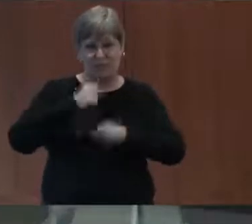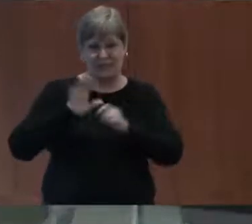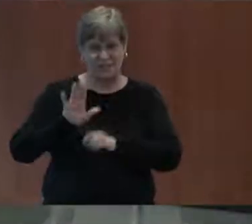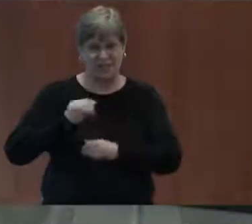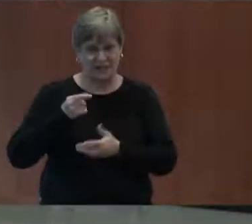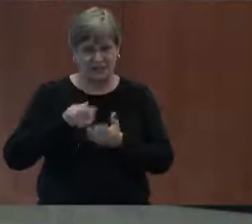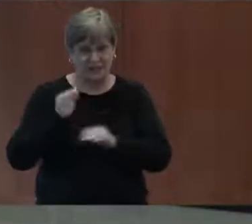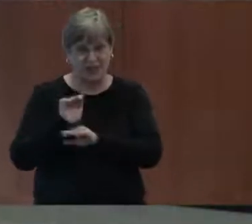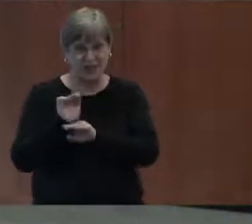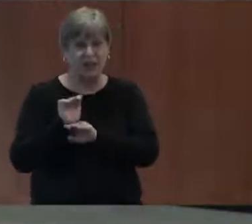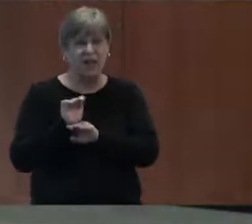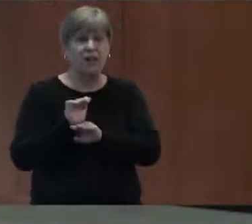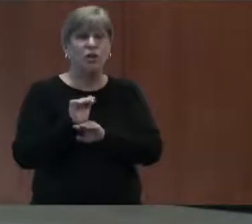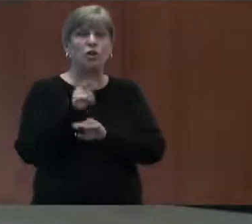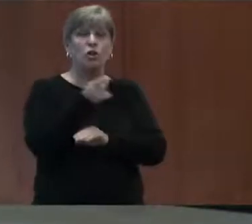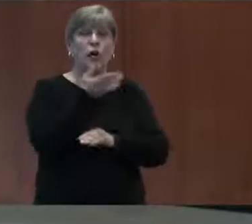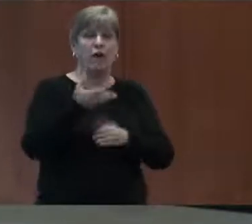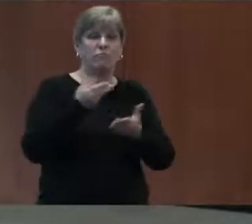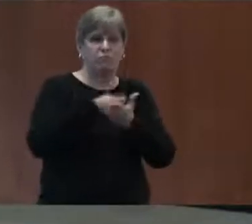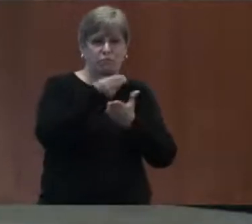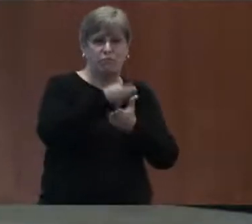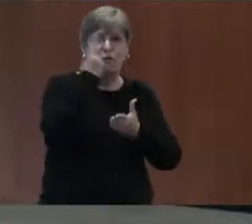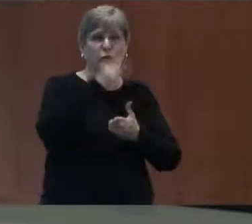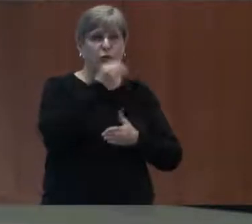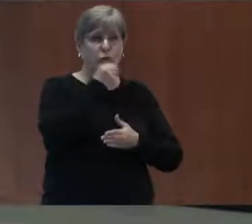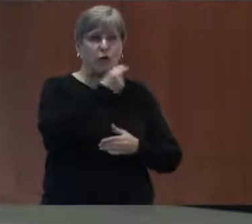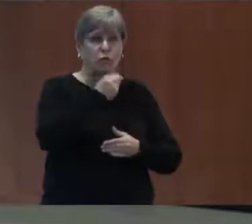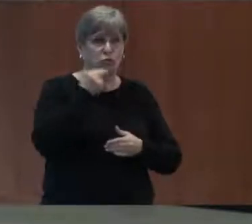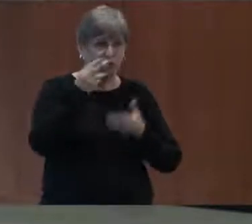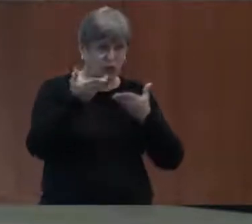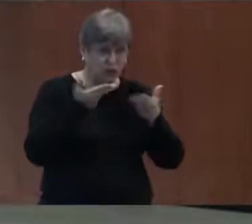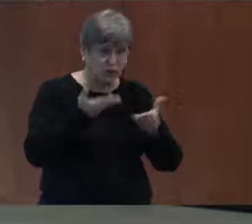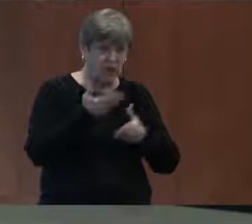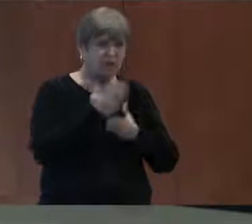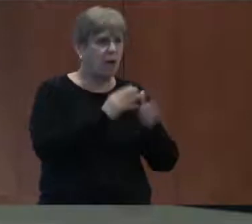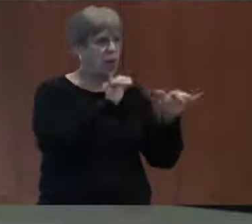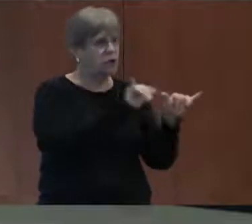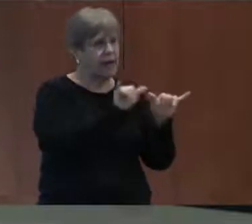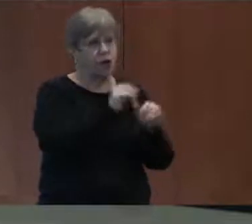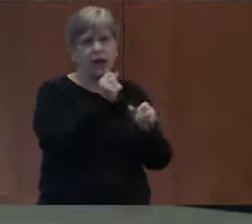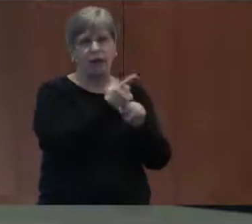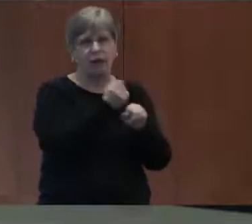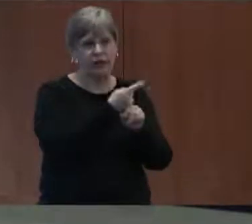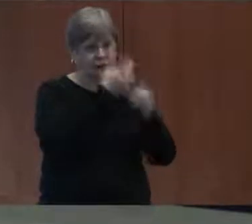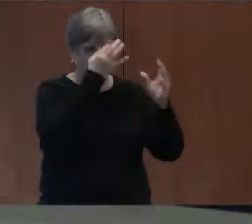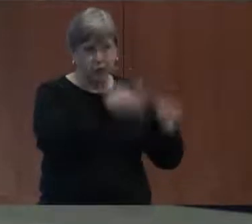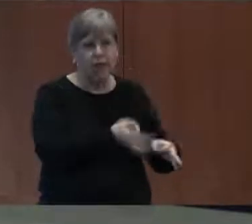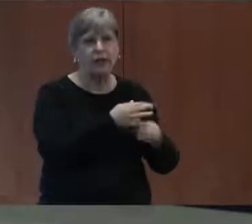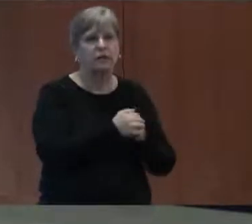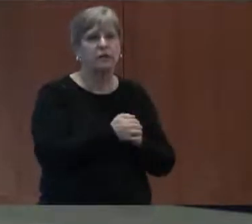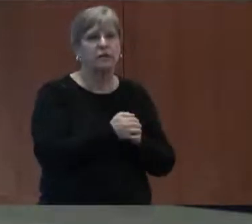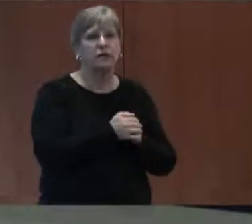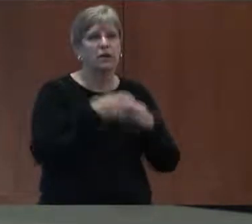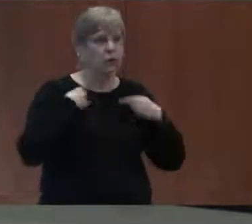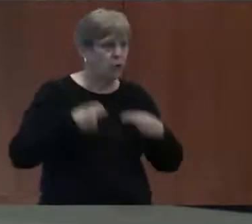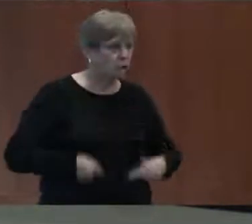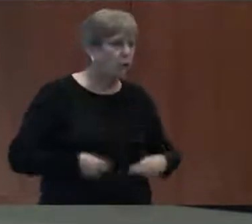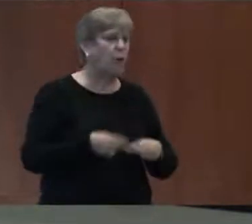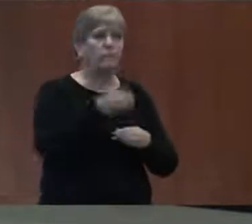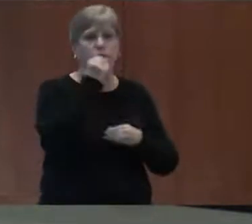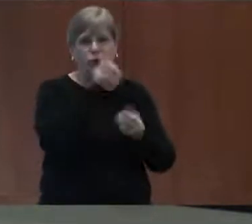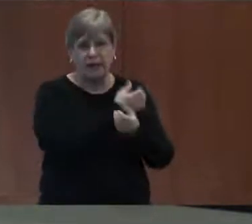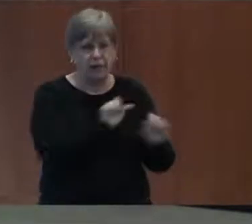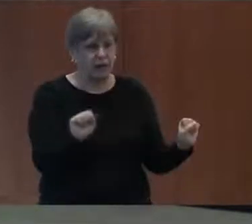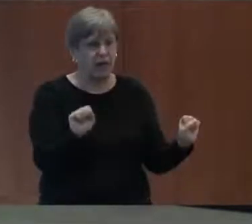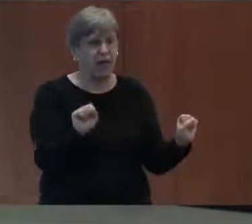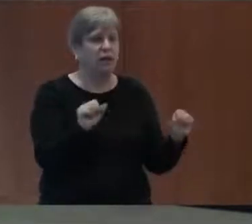you have in front of you, you've got several procurements for food and nutrition services this evening. Some are standard every year procurements, uniform bid, food safety